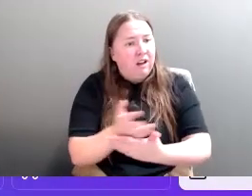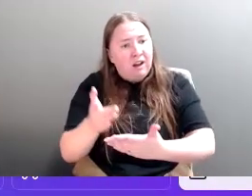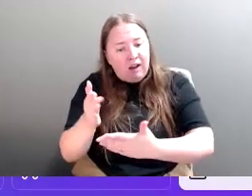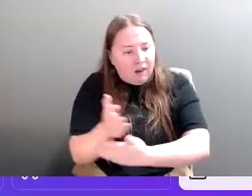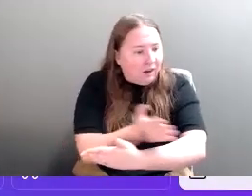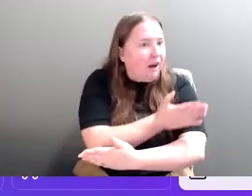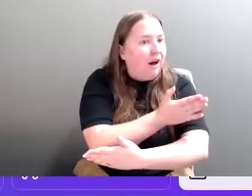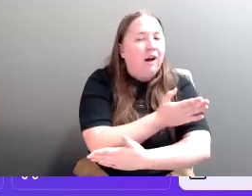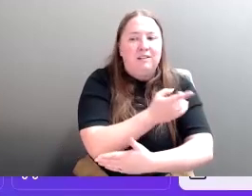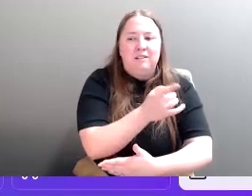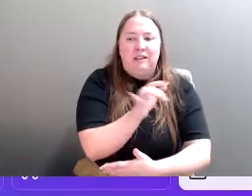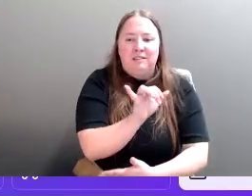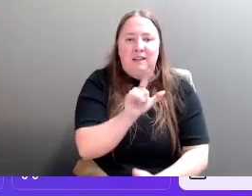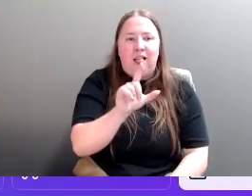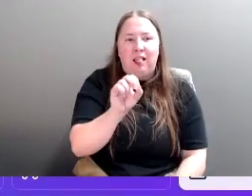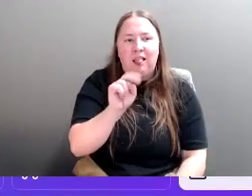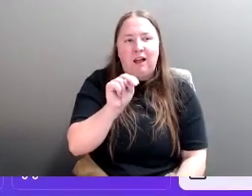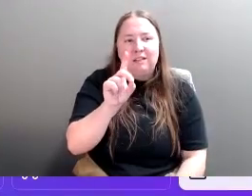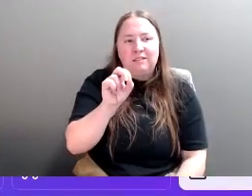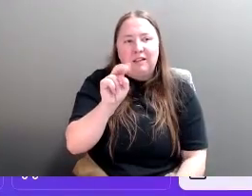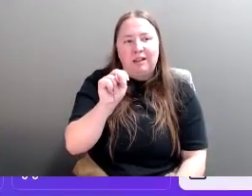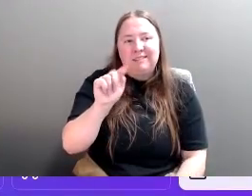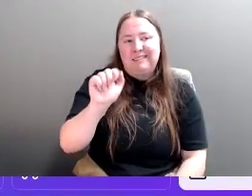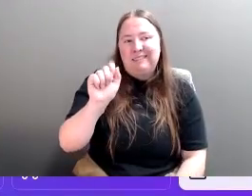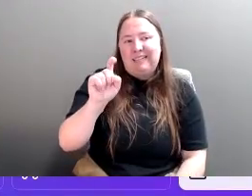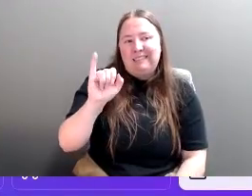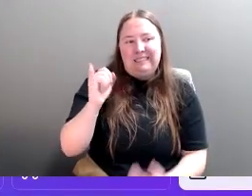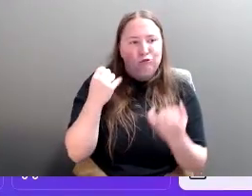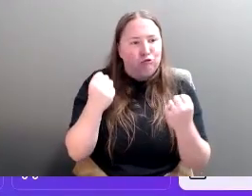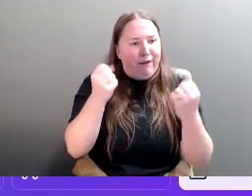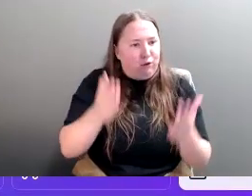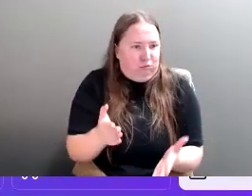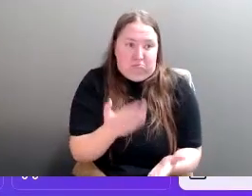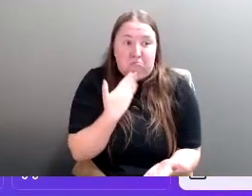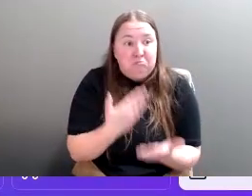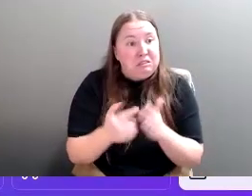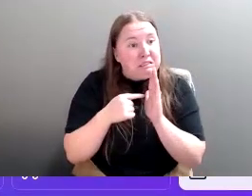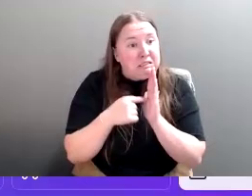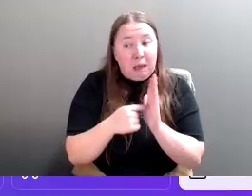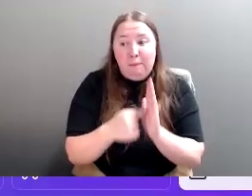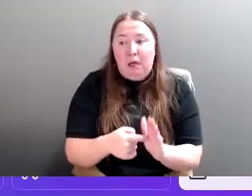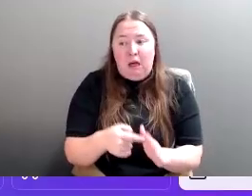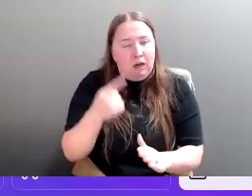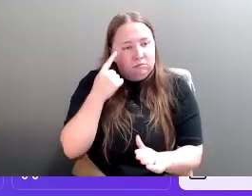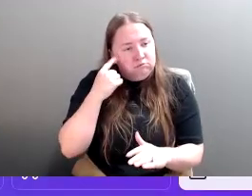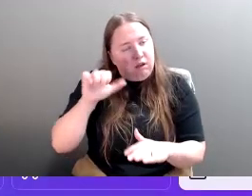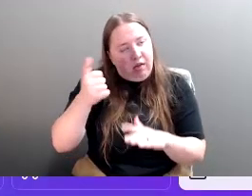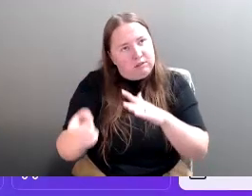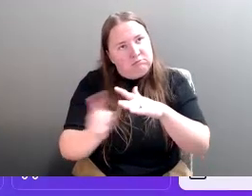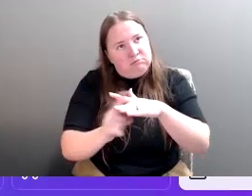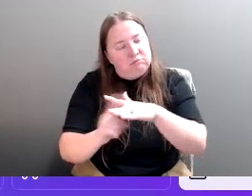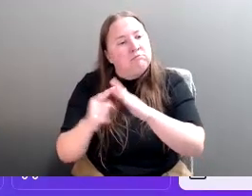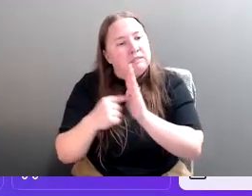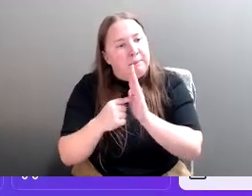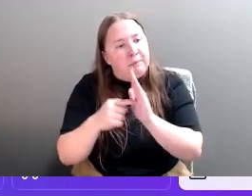together, it's like the London taxi driver is to me a really good example. Although I could think of others, it's like